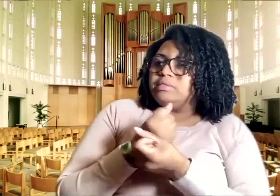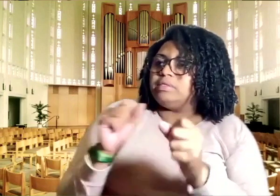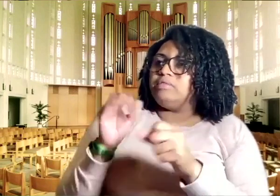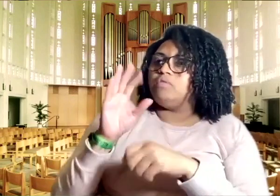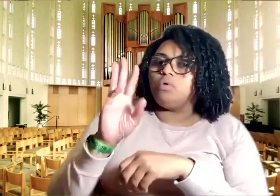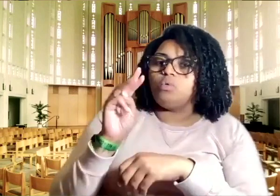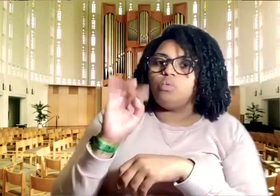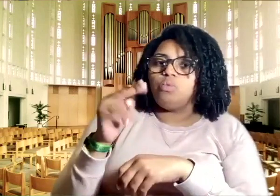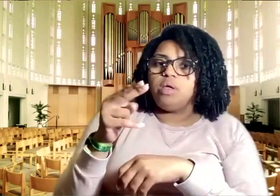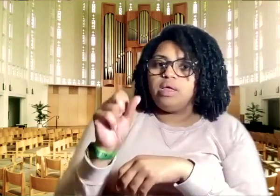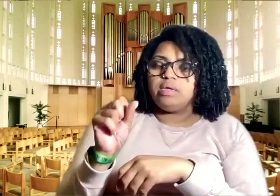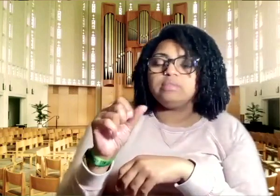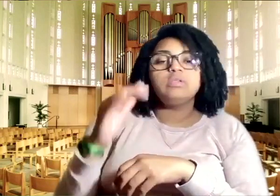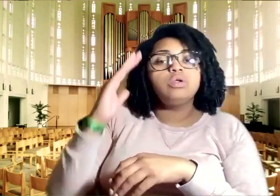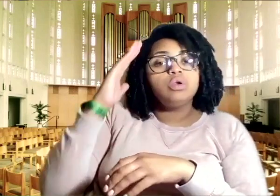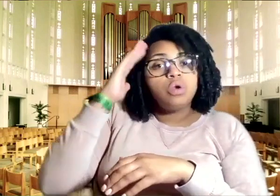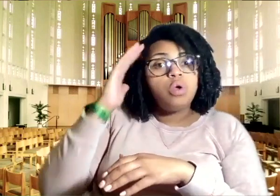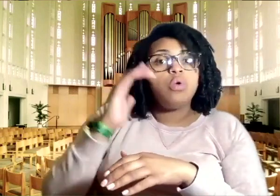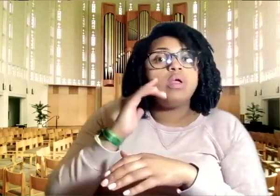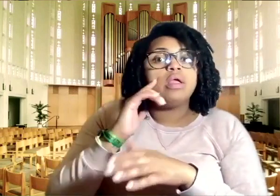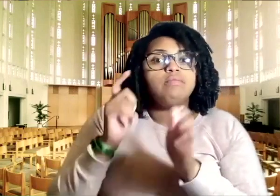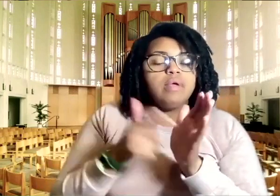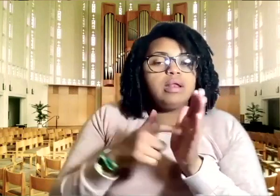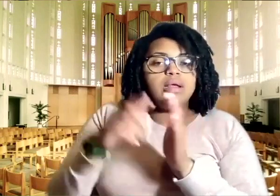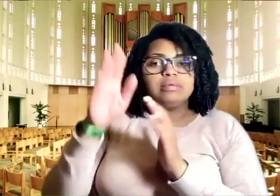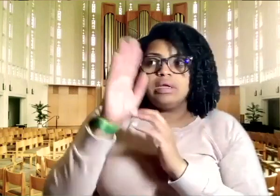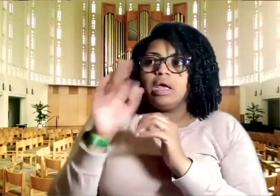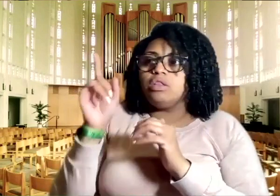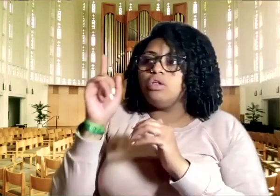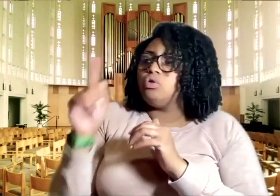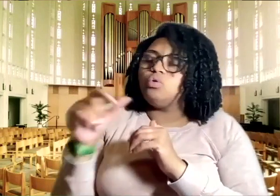you do not forsake us.